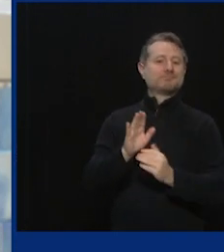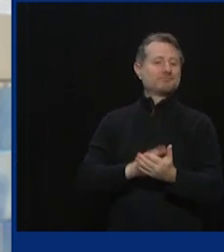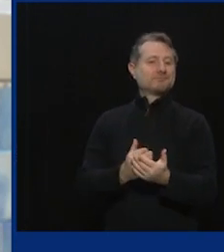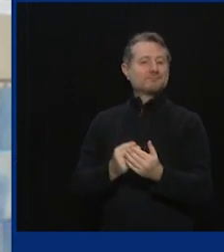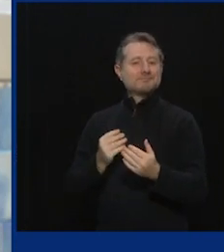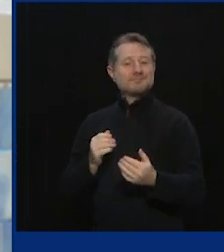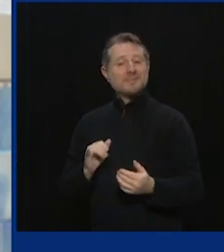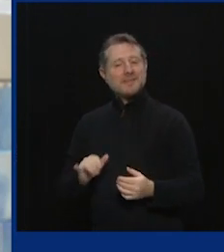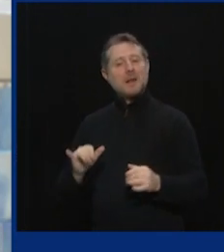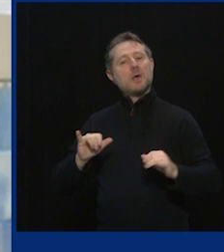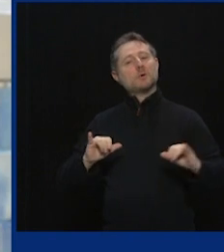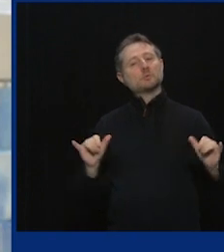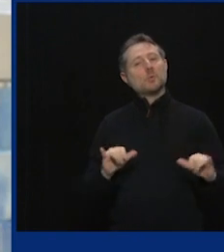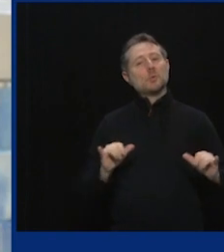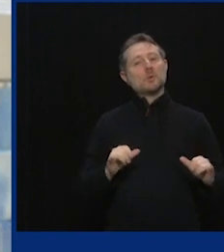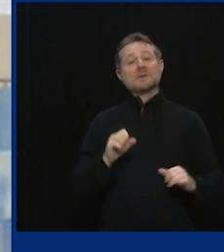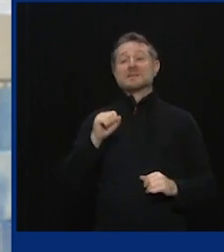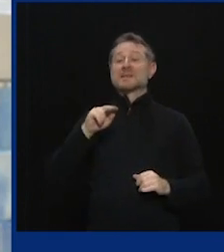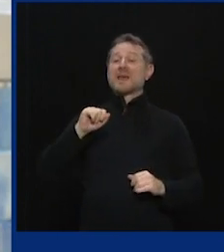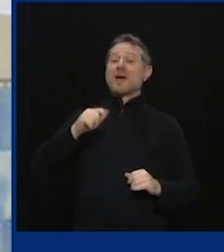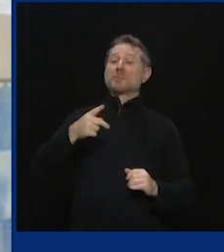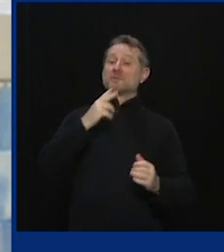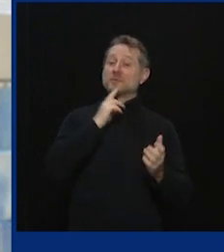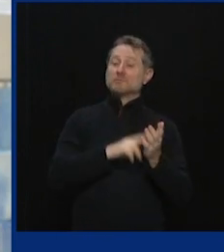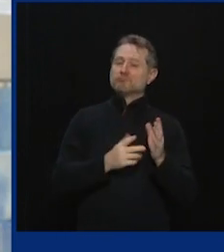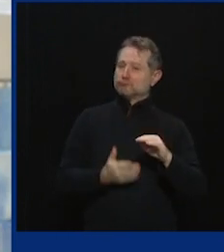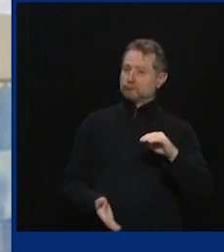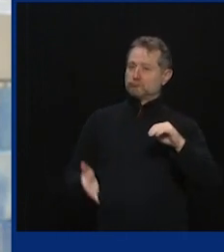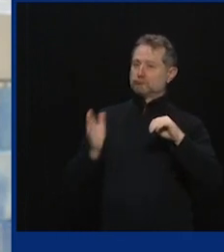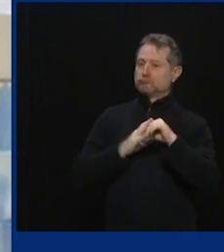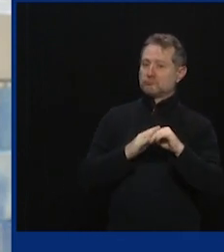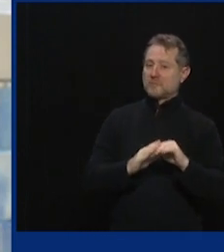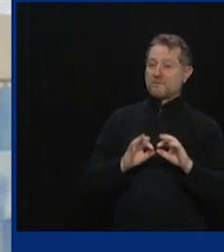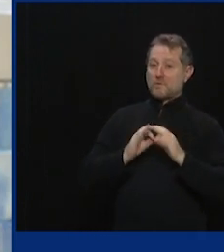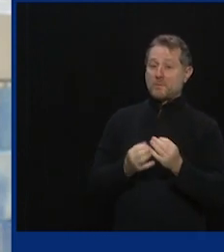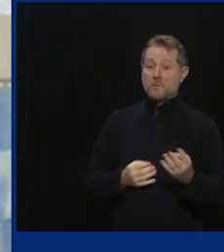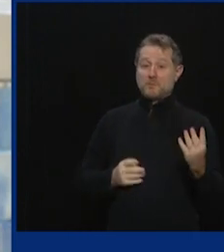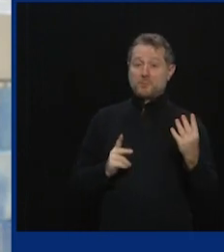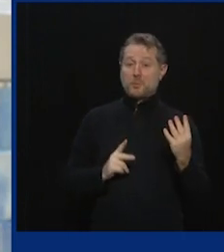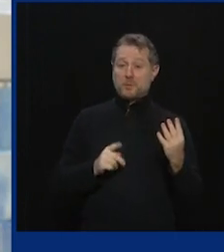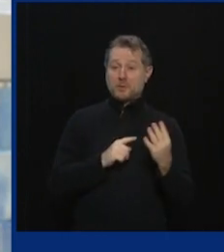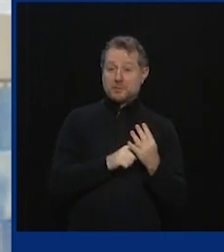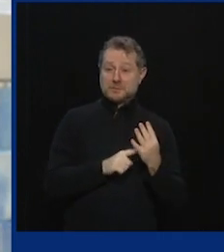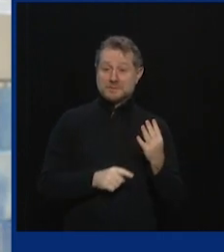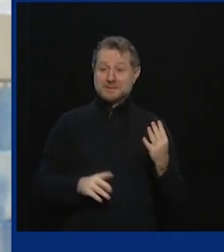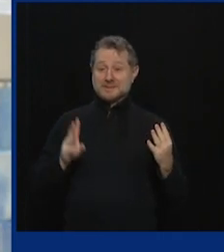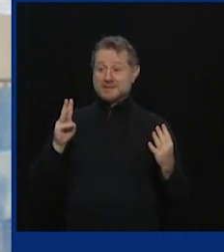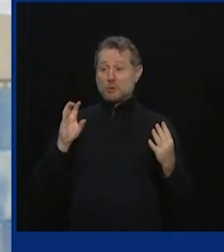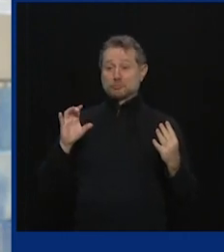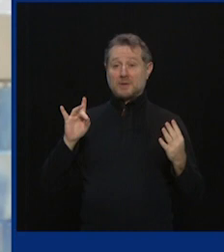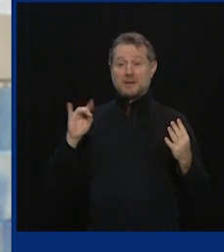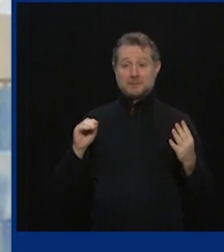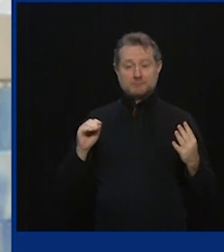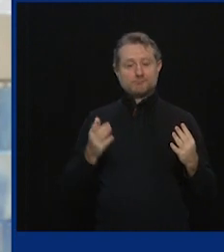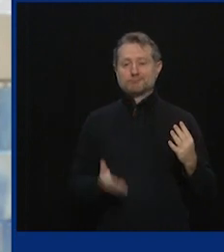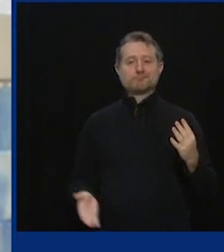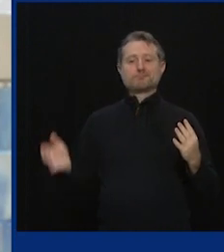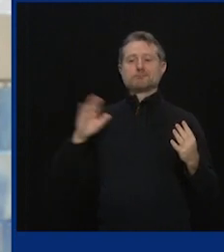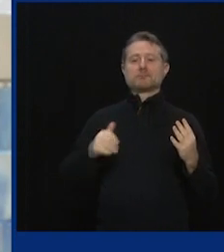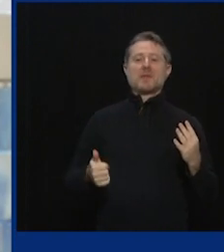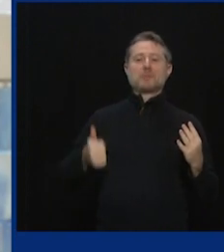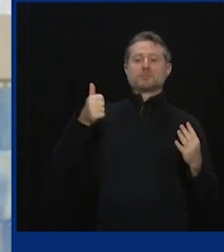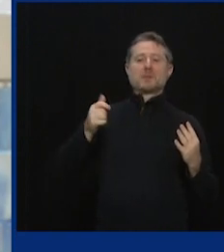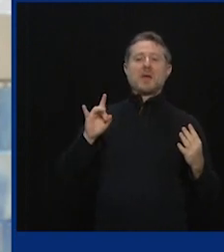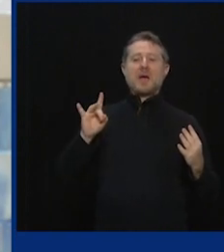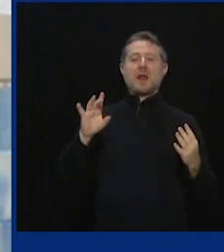increased our SNAP benefits. So a family of 4 will see their allotment go from $680 to